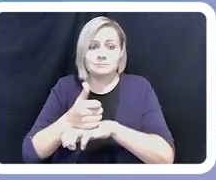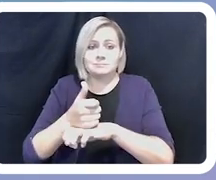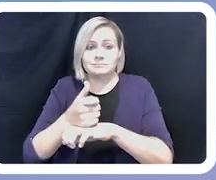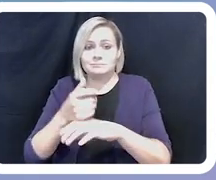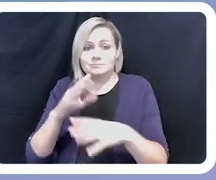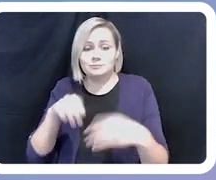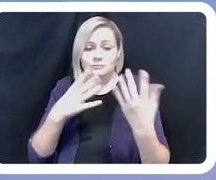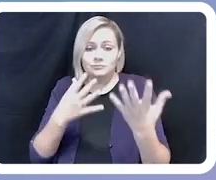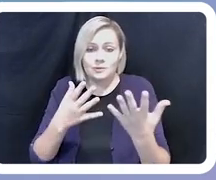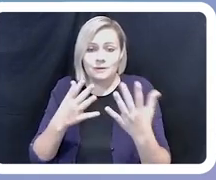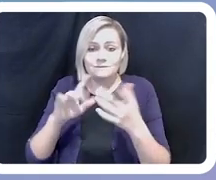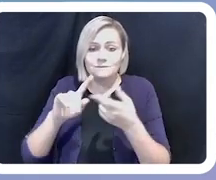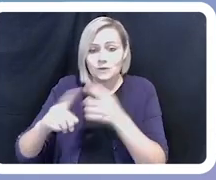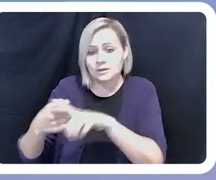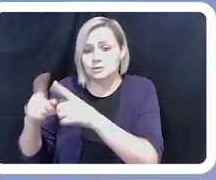friendship